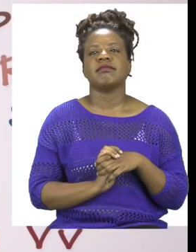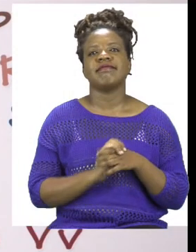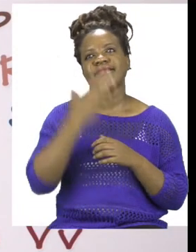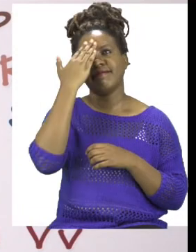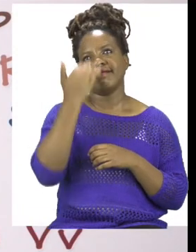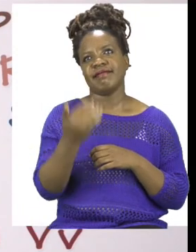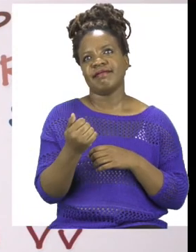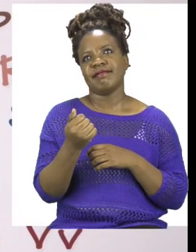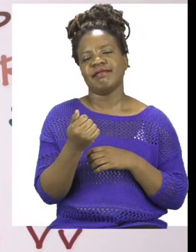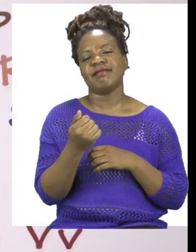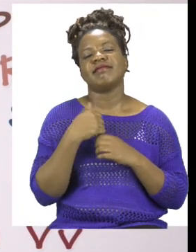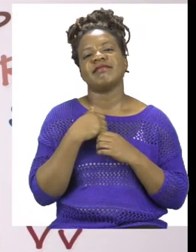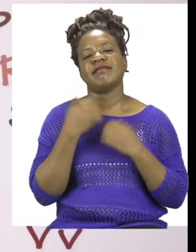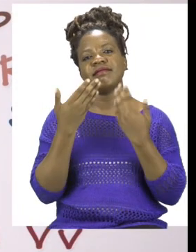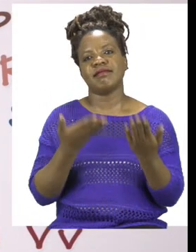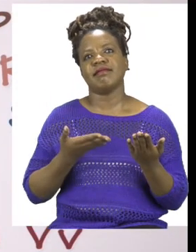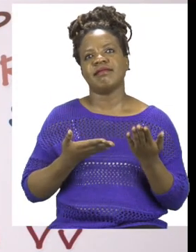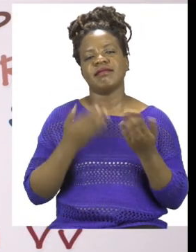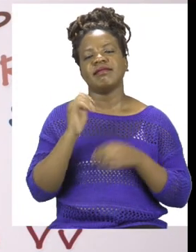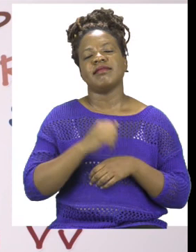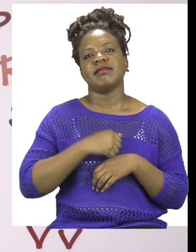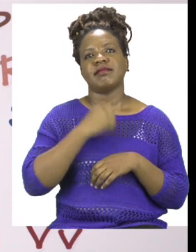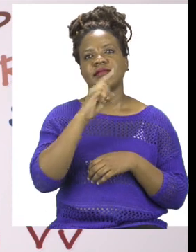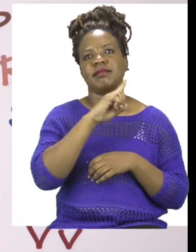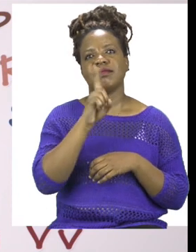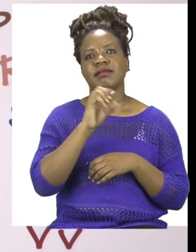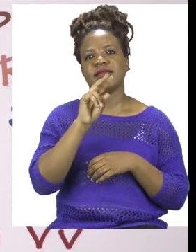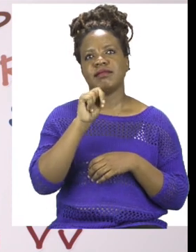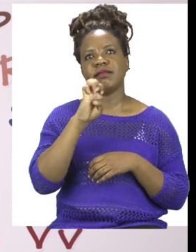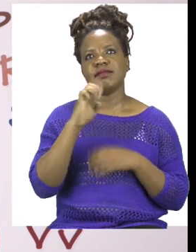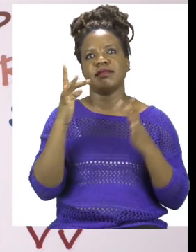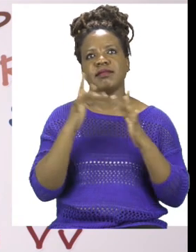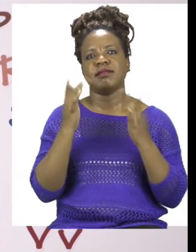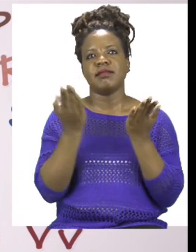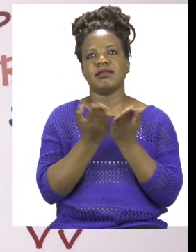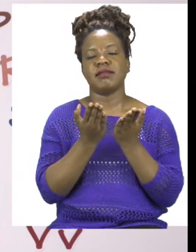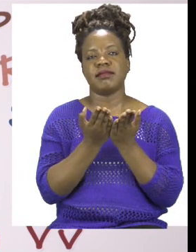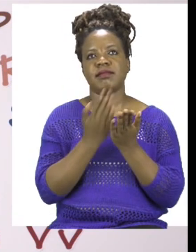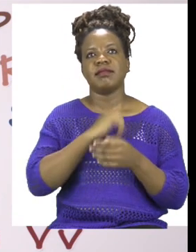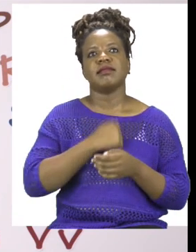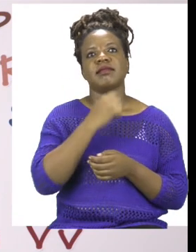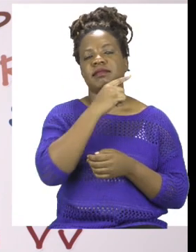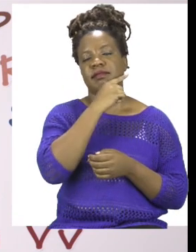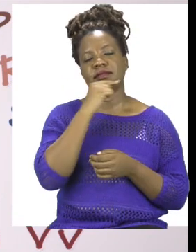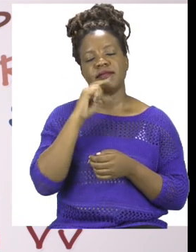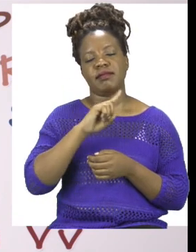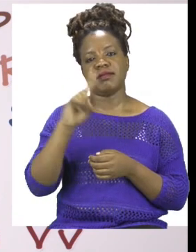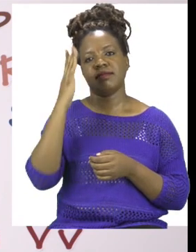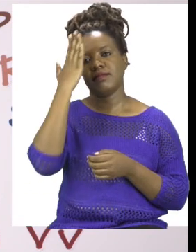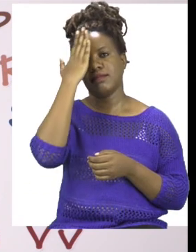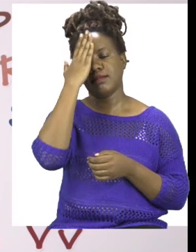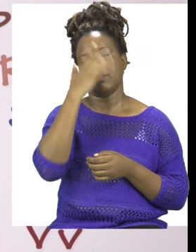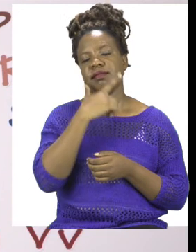Hello everyone and welcome to My Zone Online School. My name is Teacher Mutsa and thank you